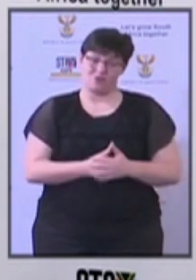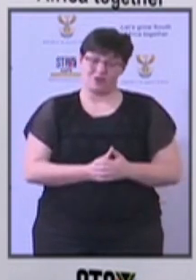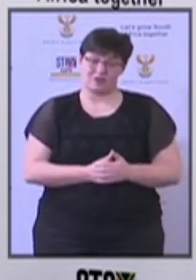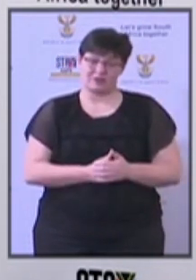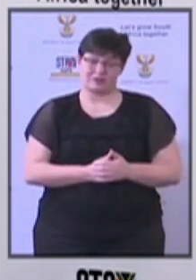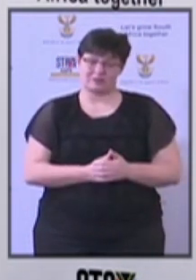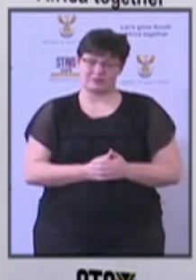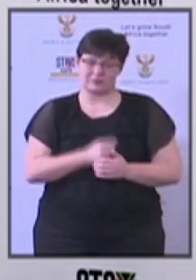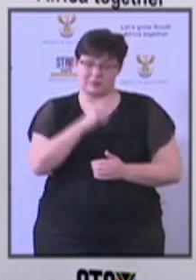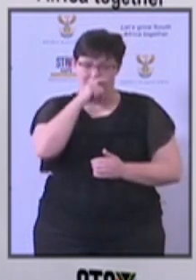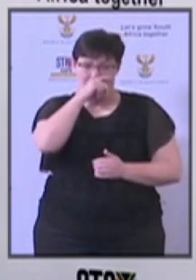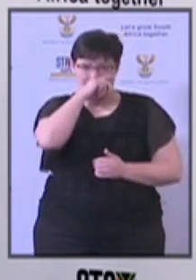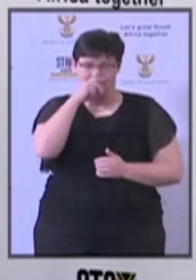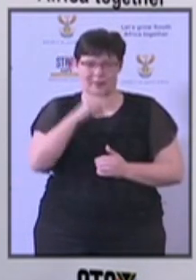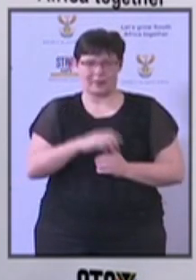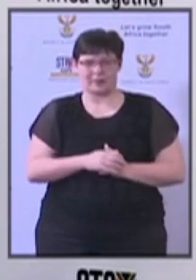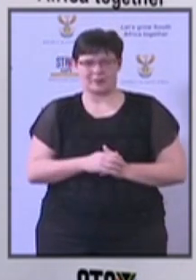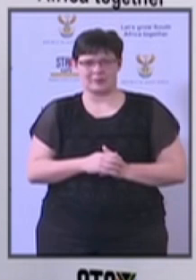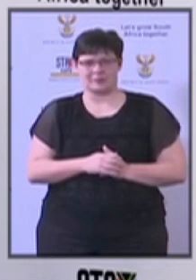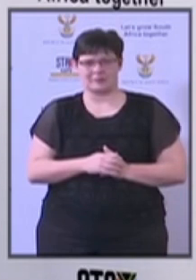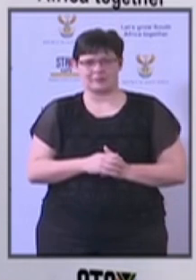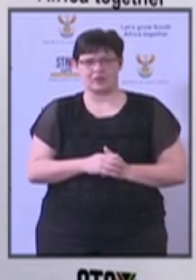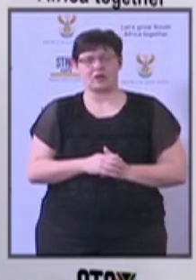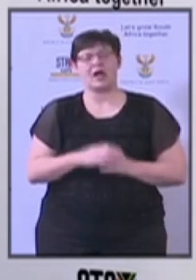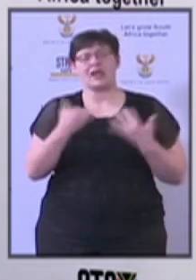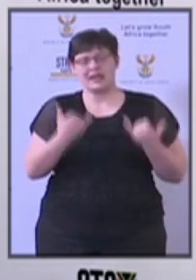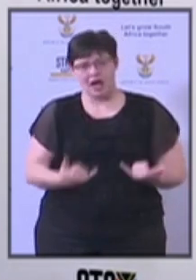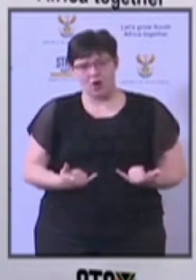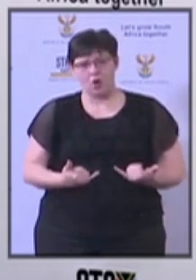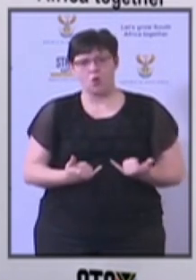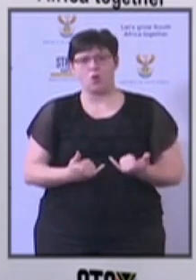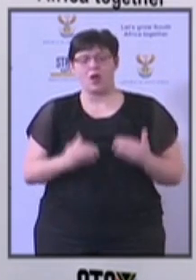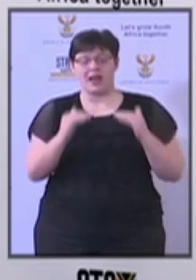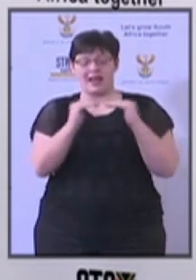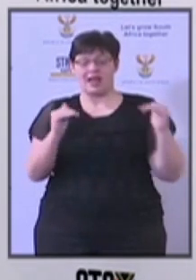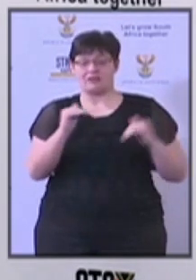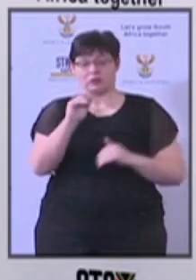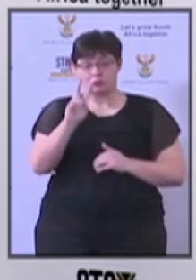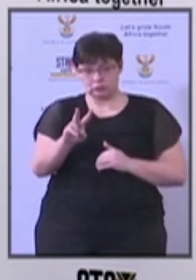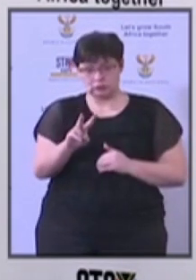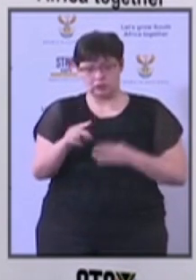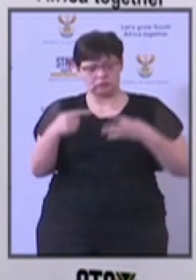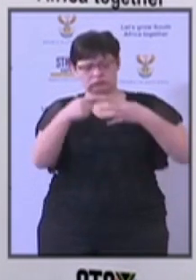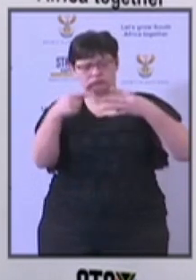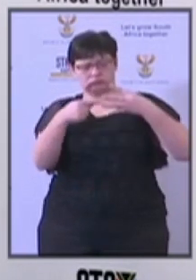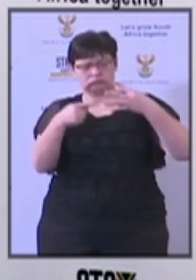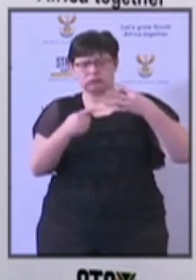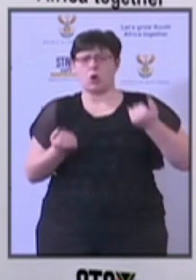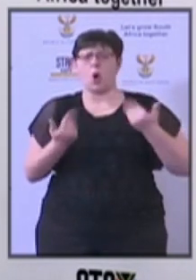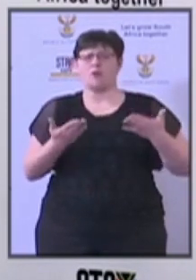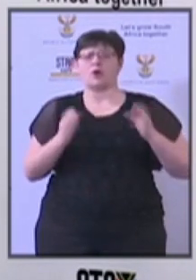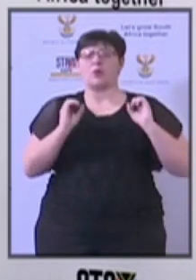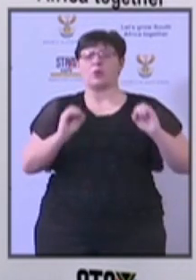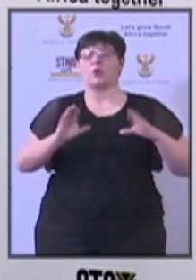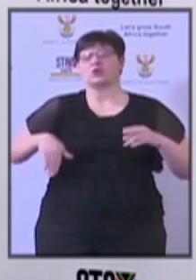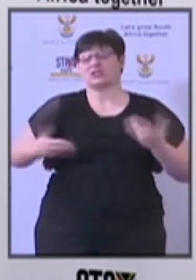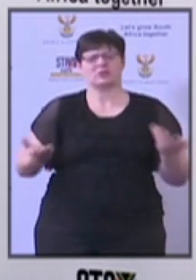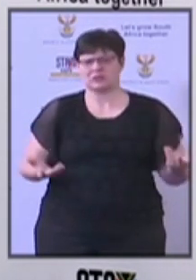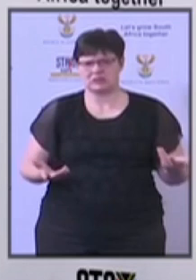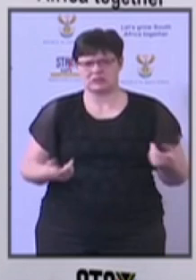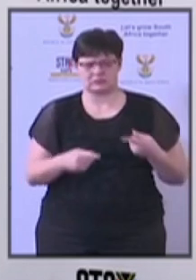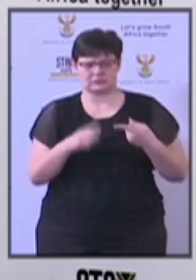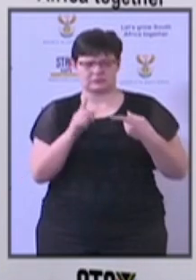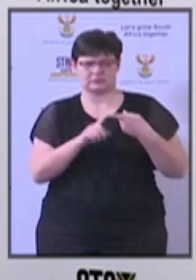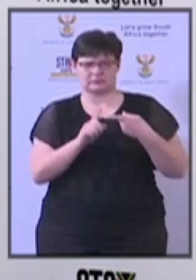Now the question is, what is that which we are not offering yet under level 2? We are not offering